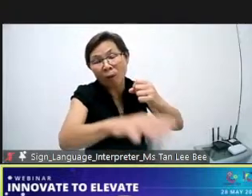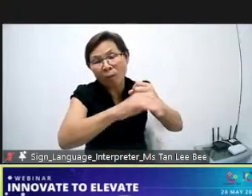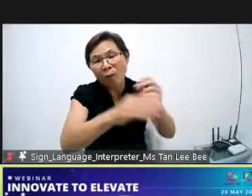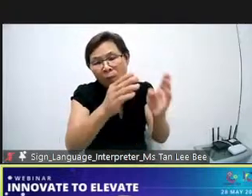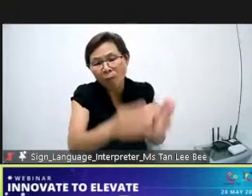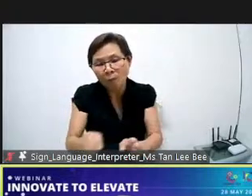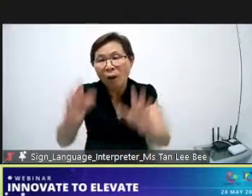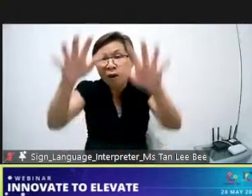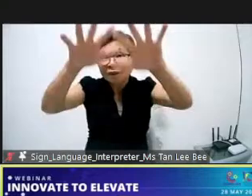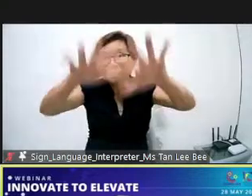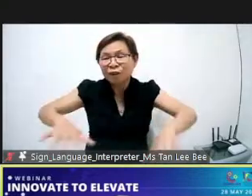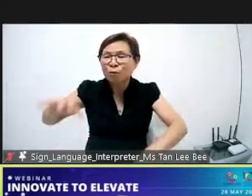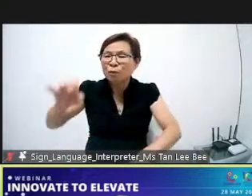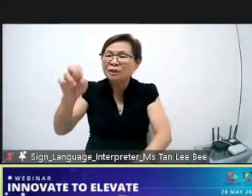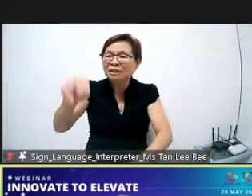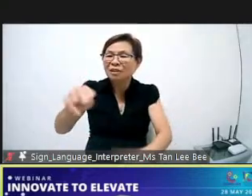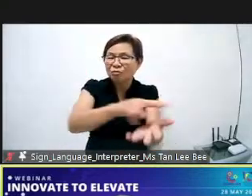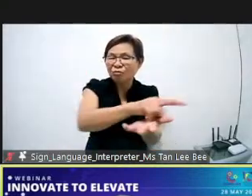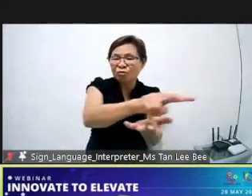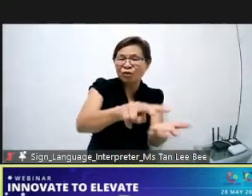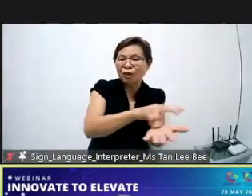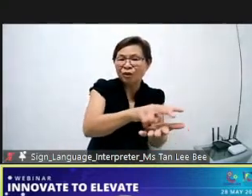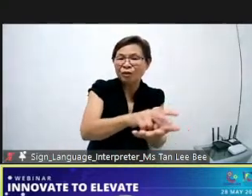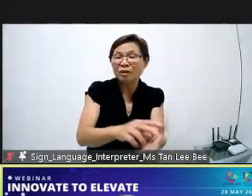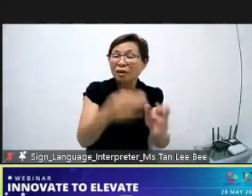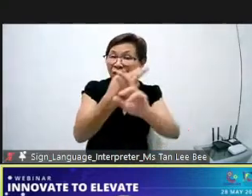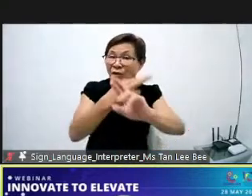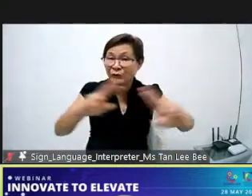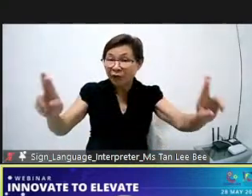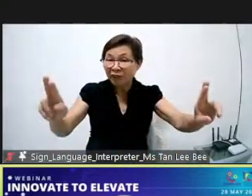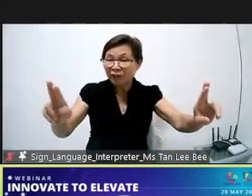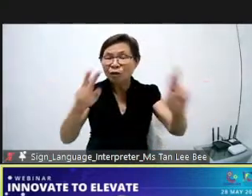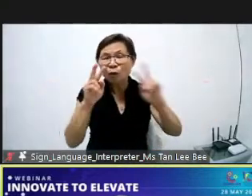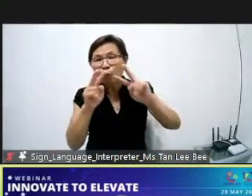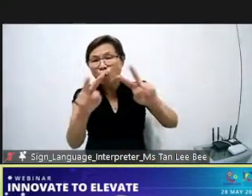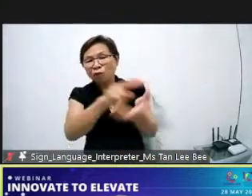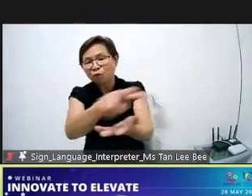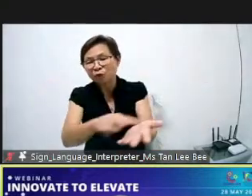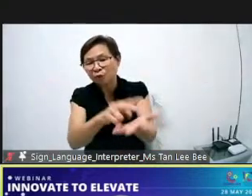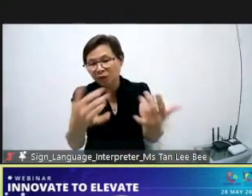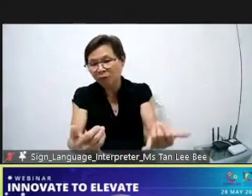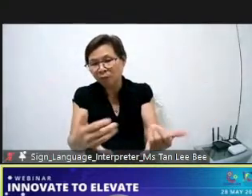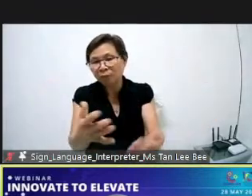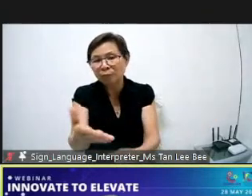SEN. So, if the IT team is ready, let us watch the video.